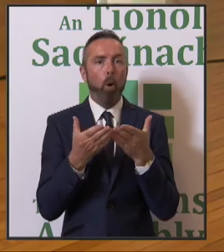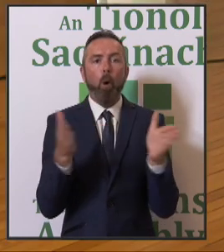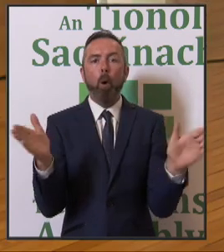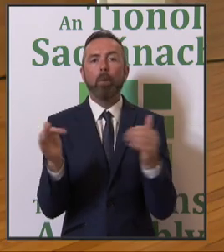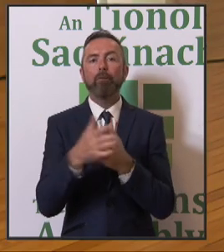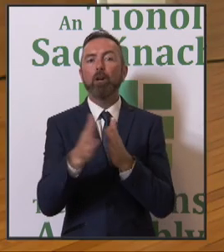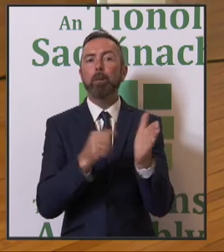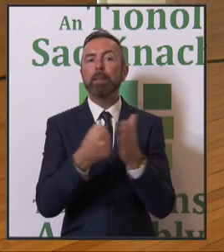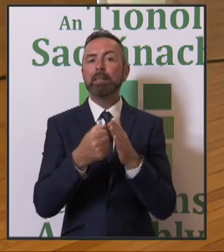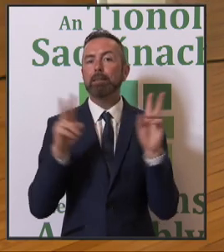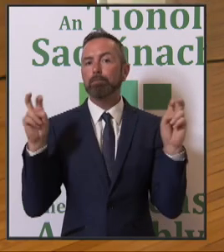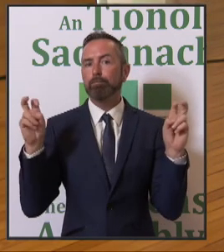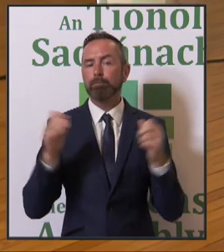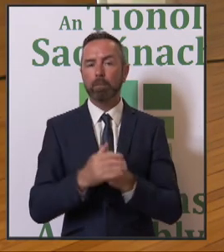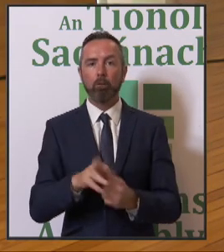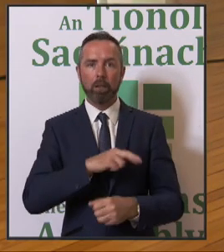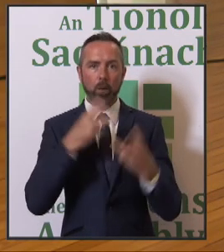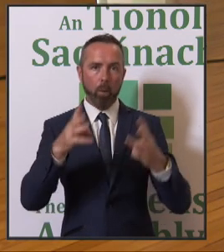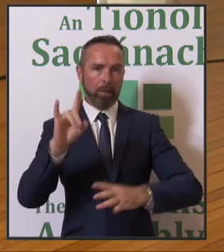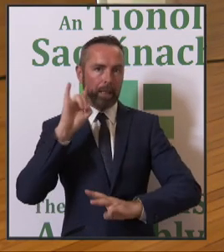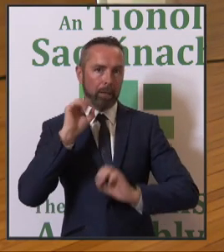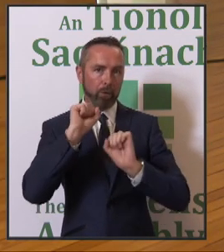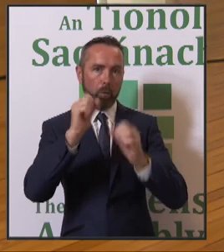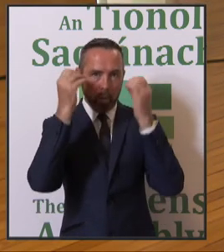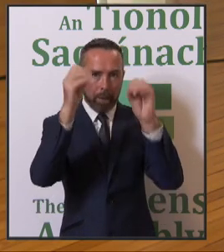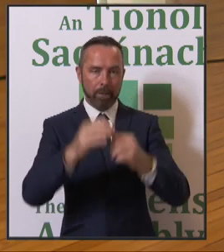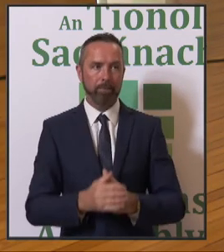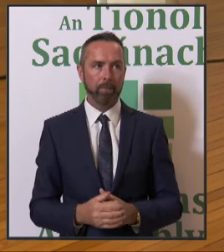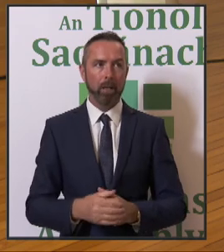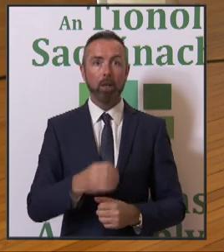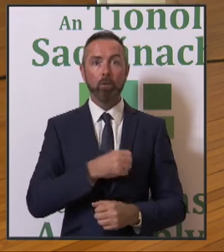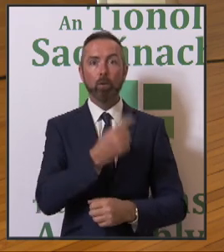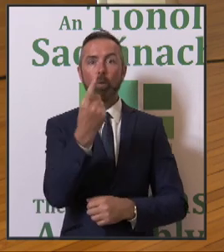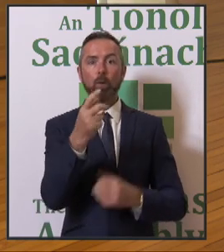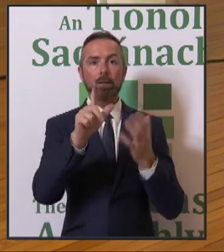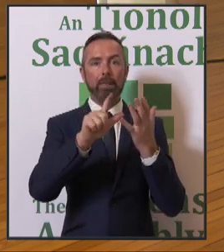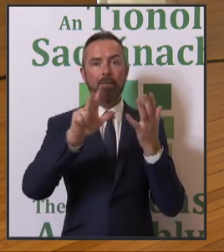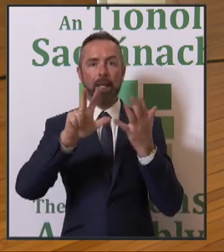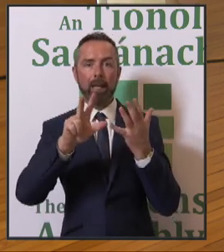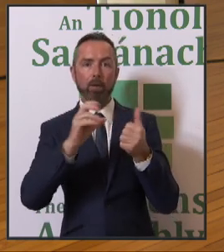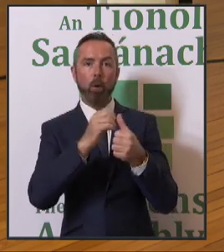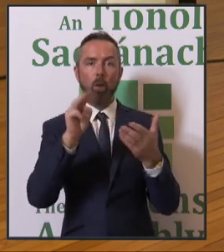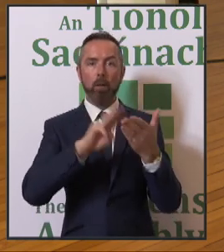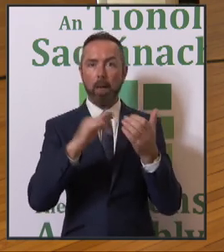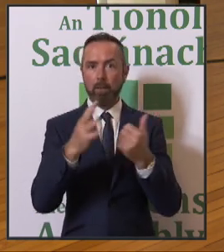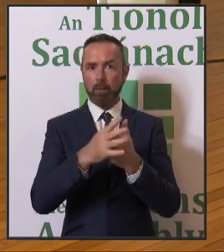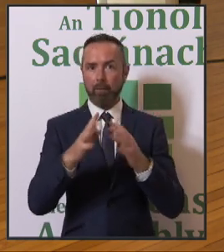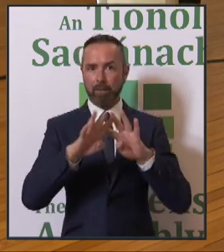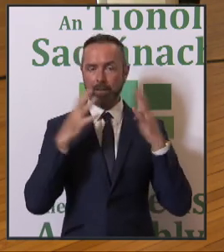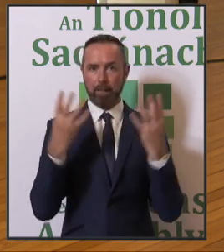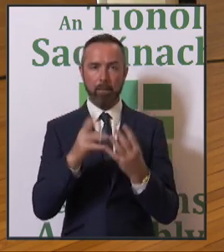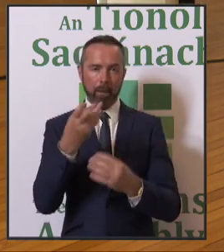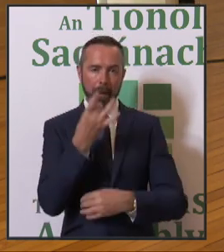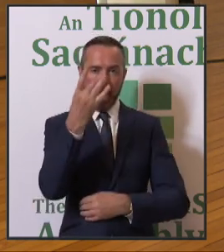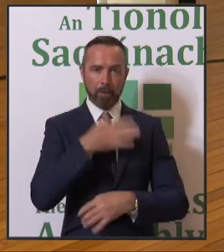and we're really, really keen to hear your voice. To the 178 other members of the assemblies, can I